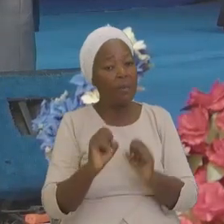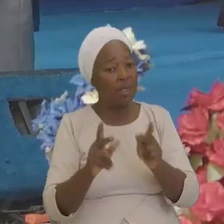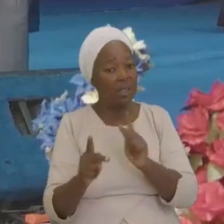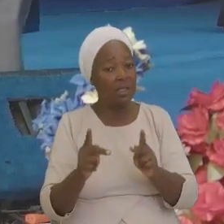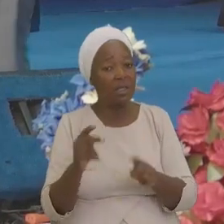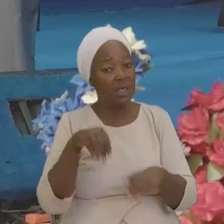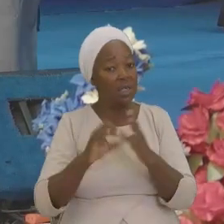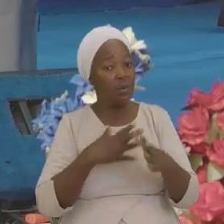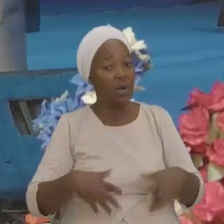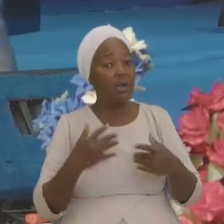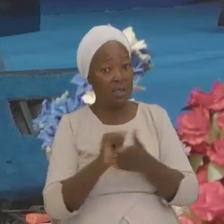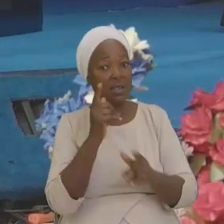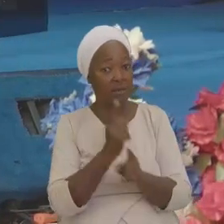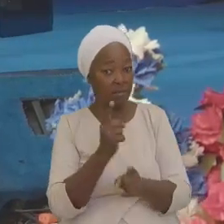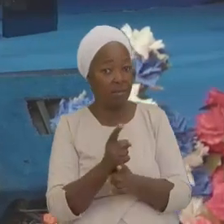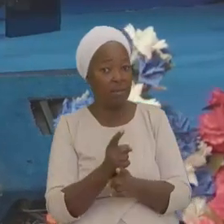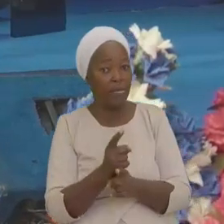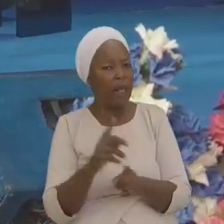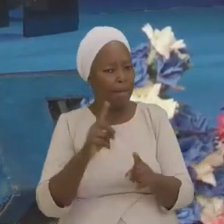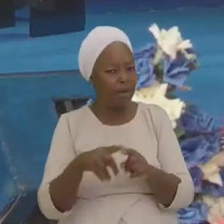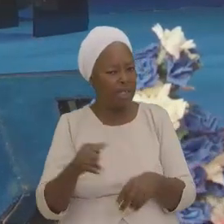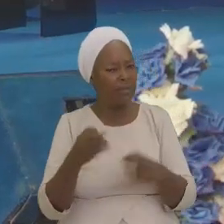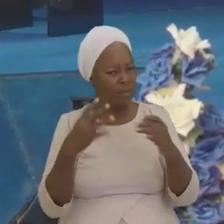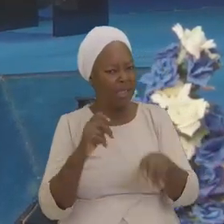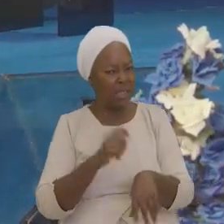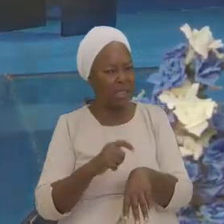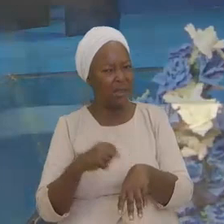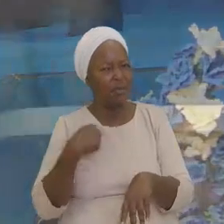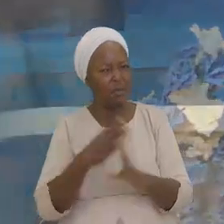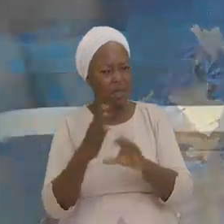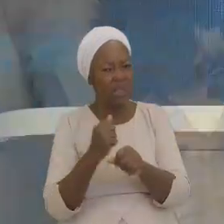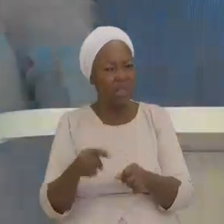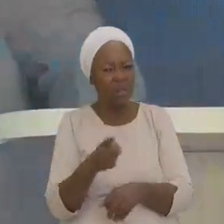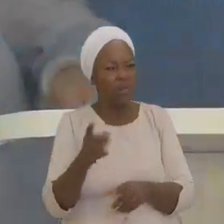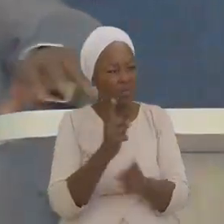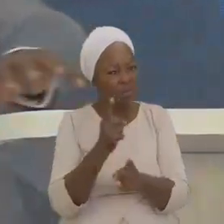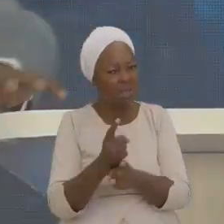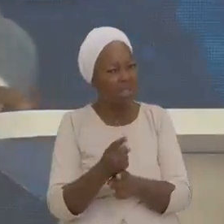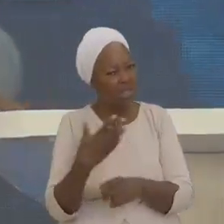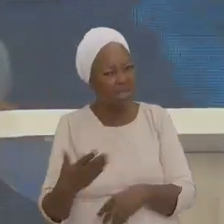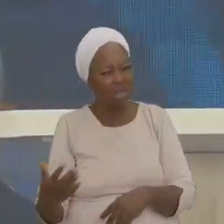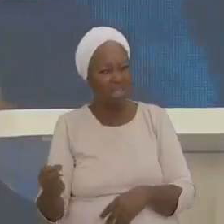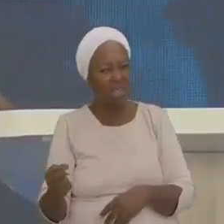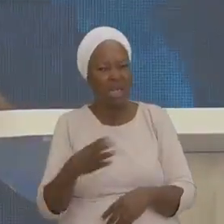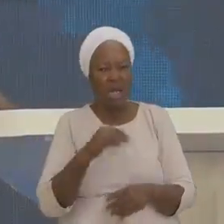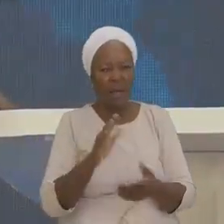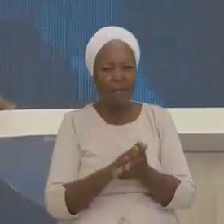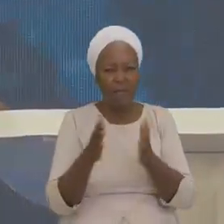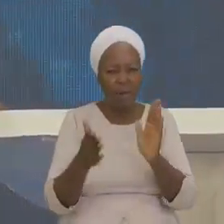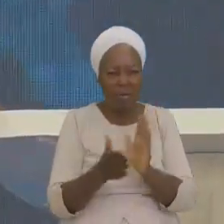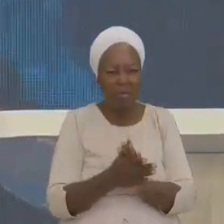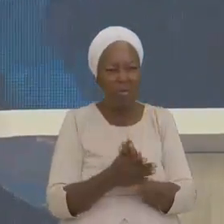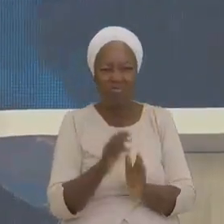legitimate, but many times we take those legitimate things, it becomes illegal,